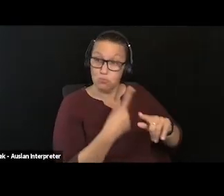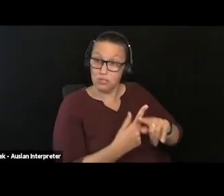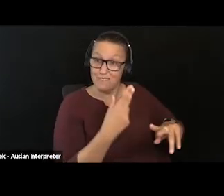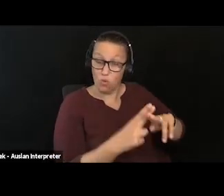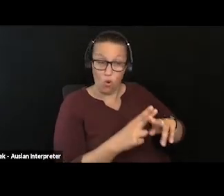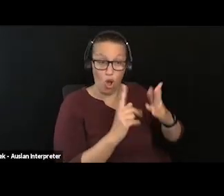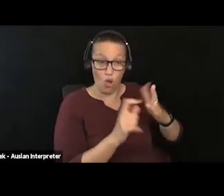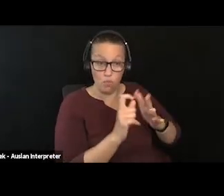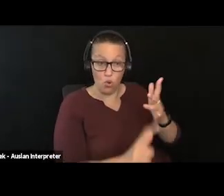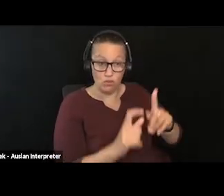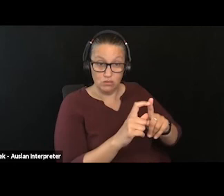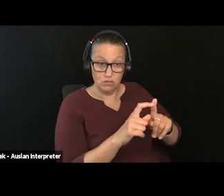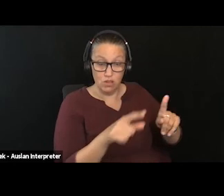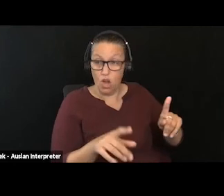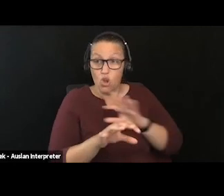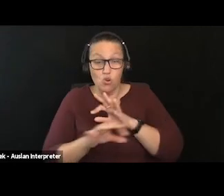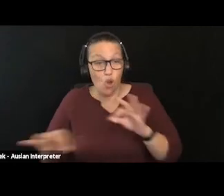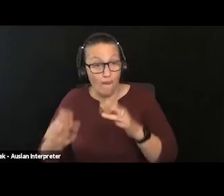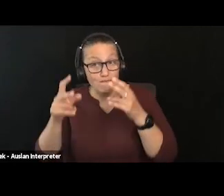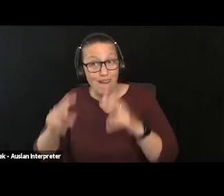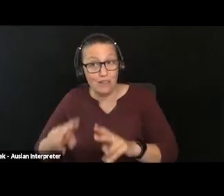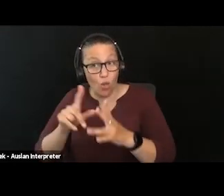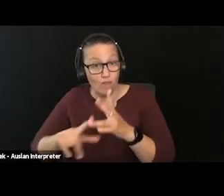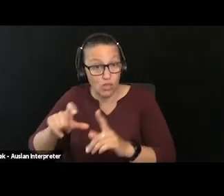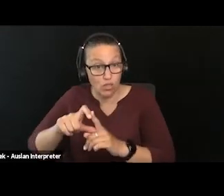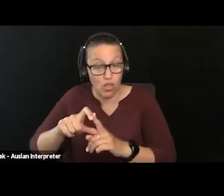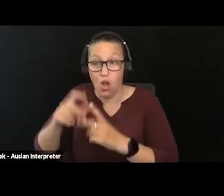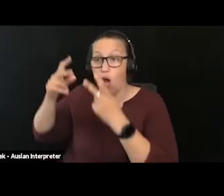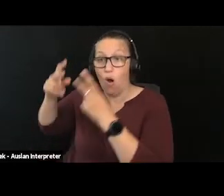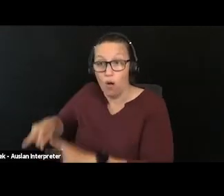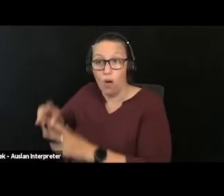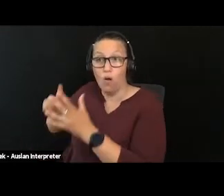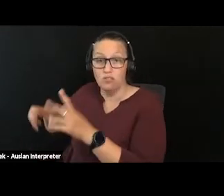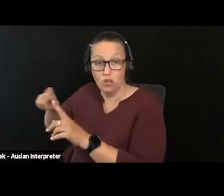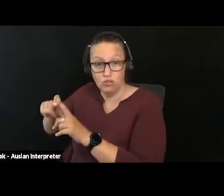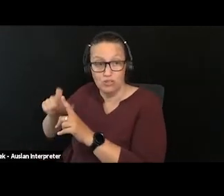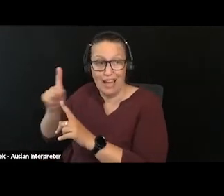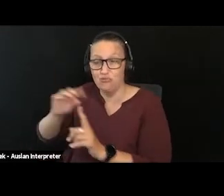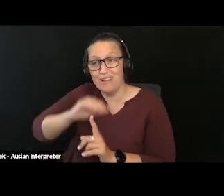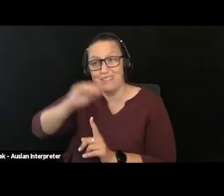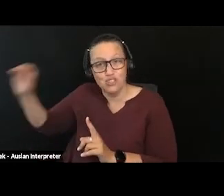non-fatal overdose, fatal overdose, and transition to opioid dependence. We're also